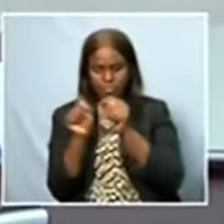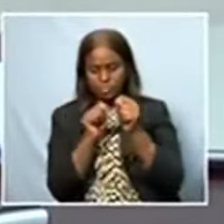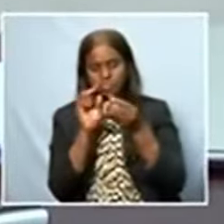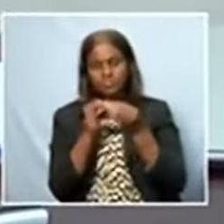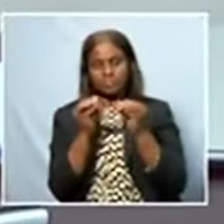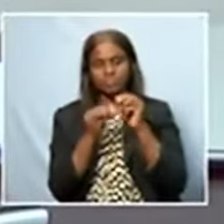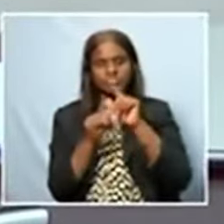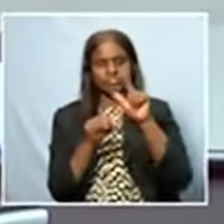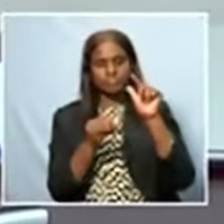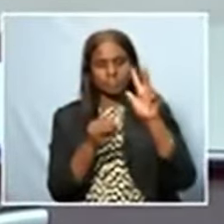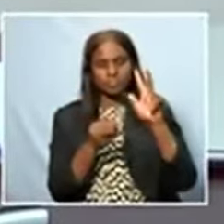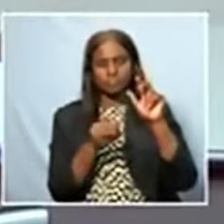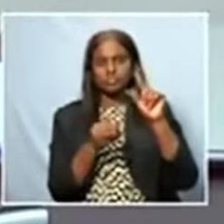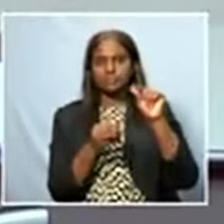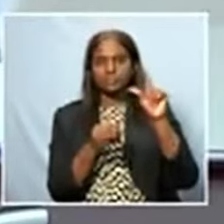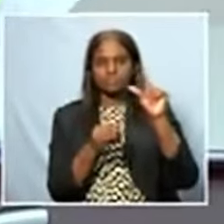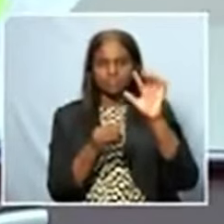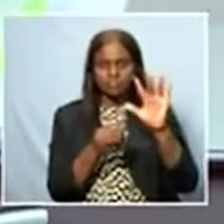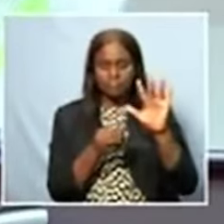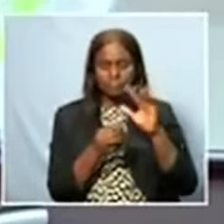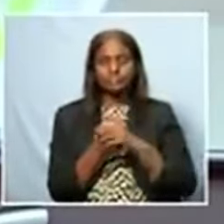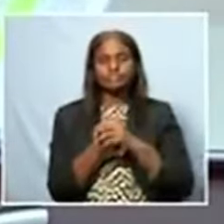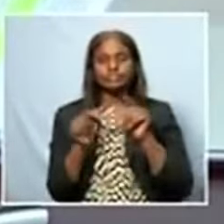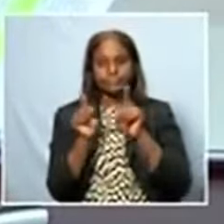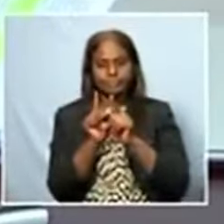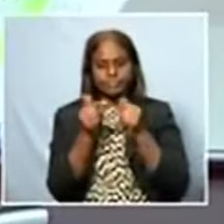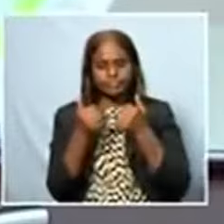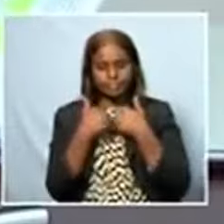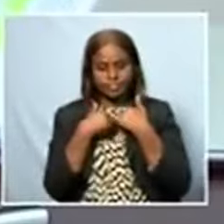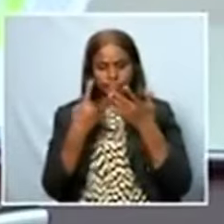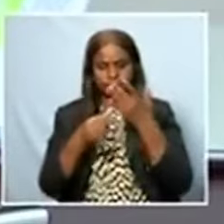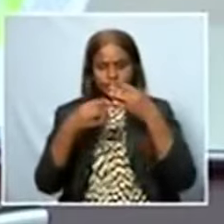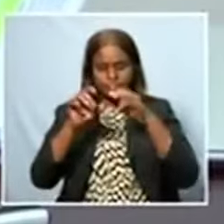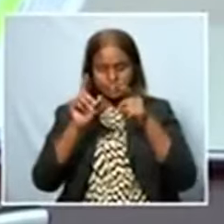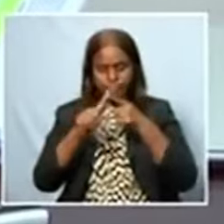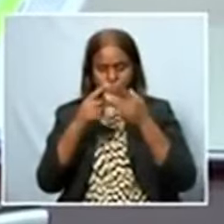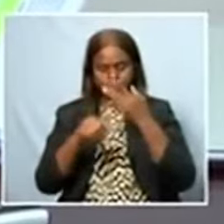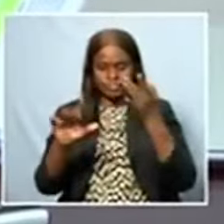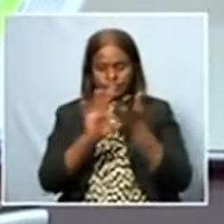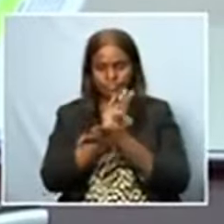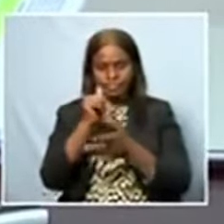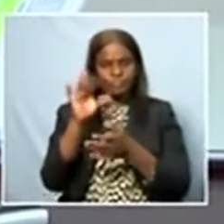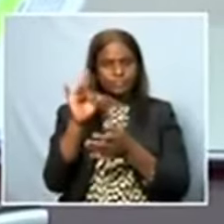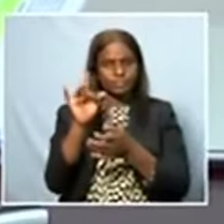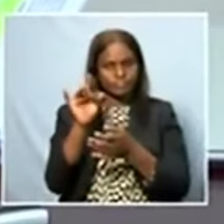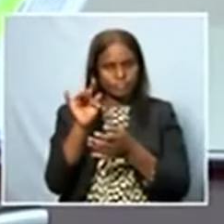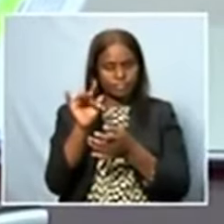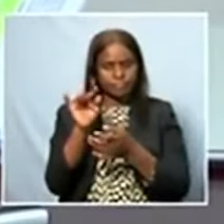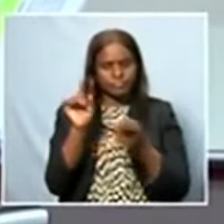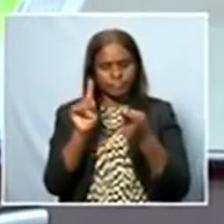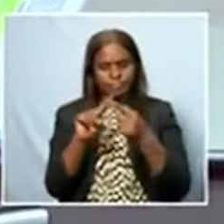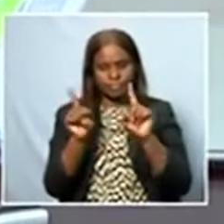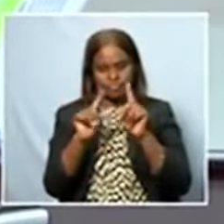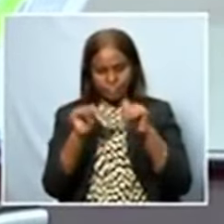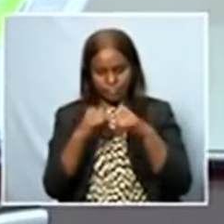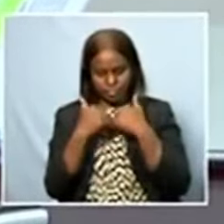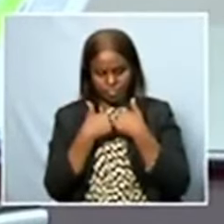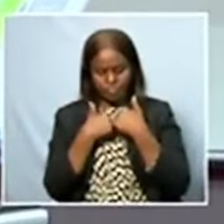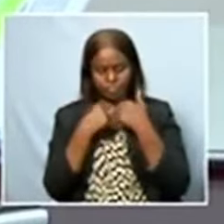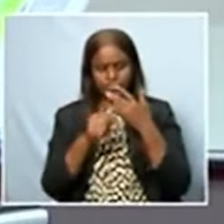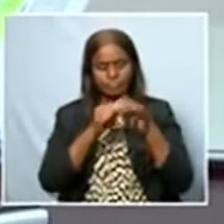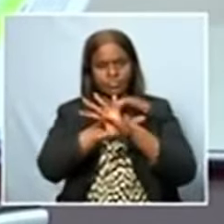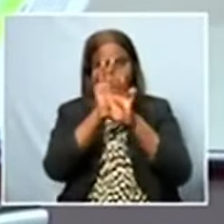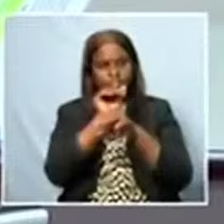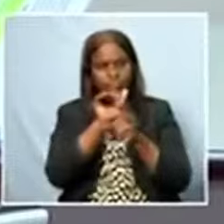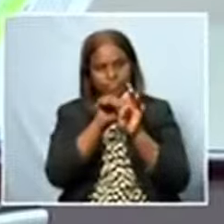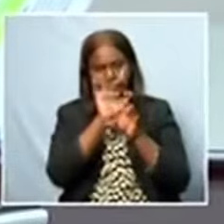Bill number 23 of 2025, and it has continued on to page 18, where we have amplified